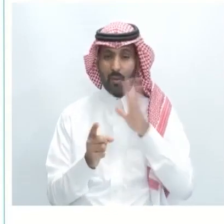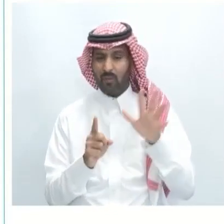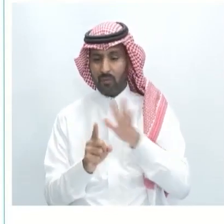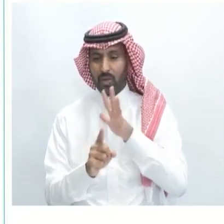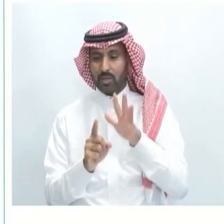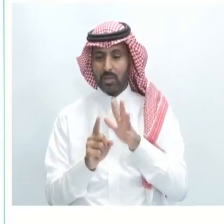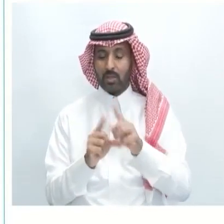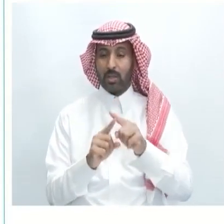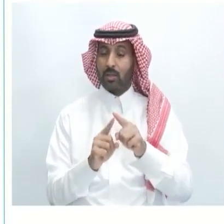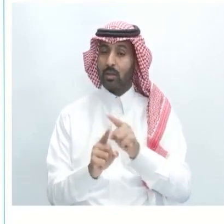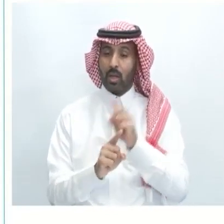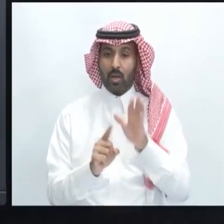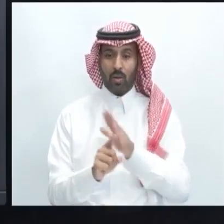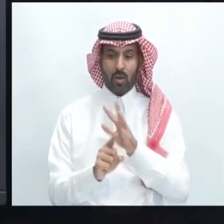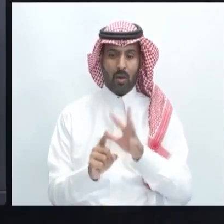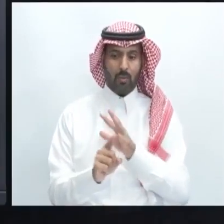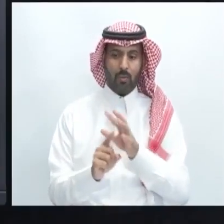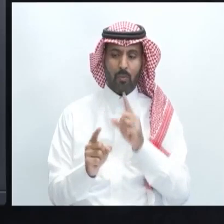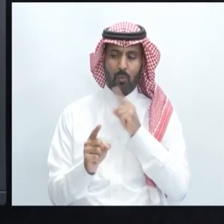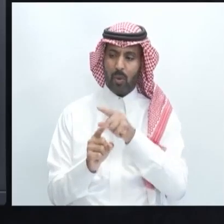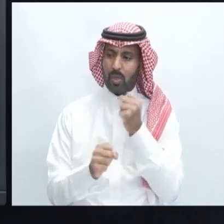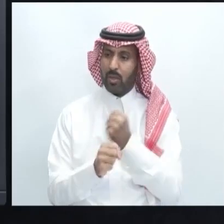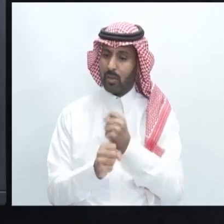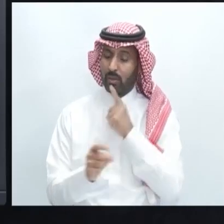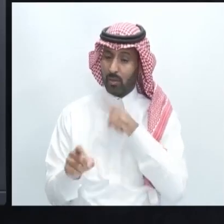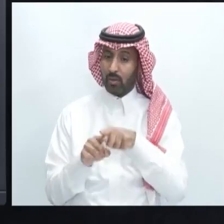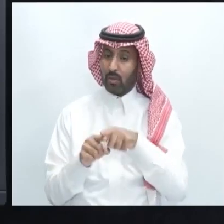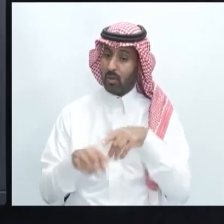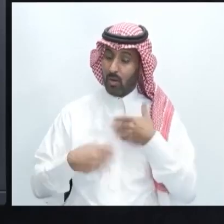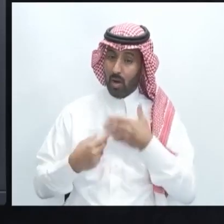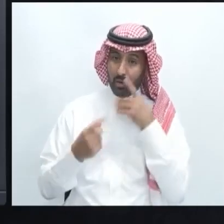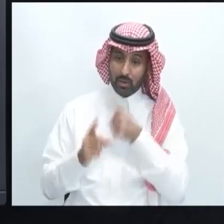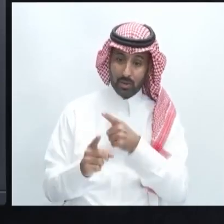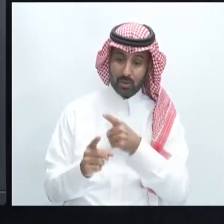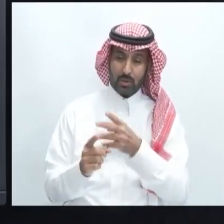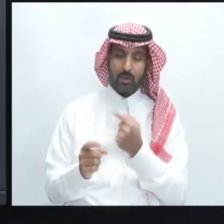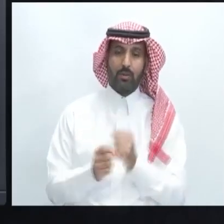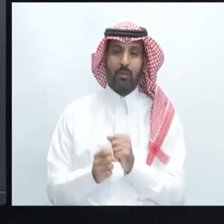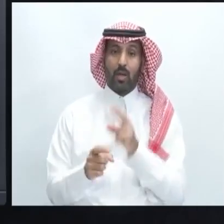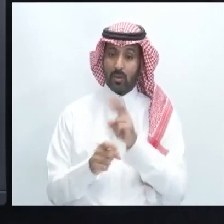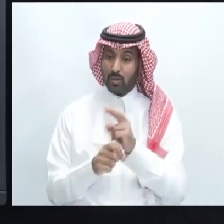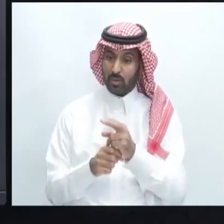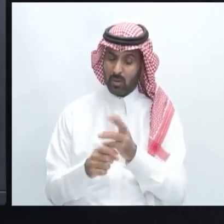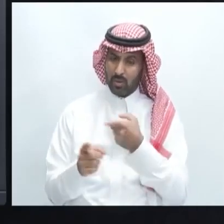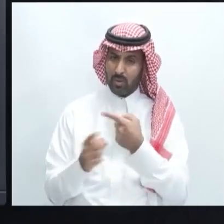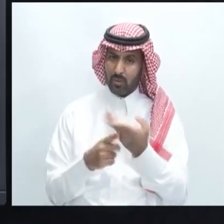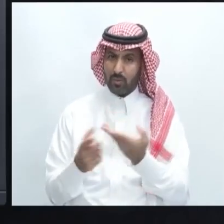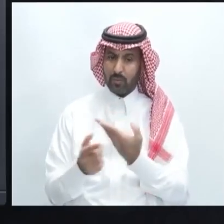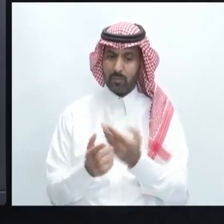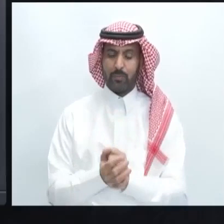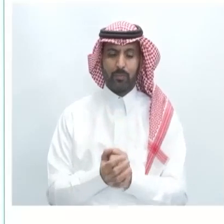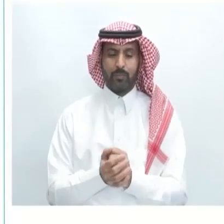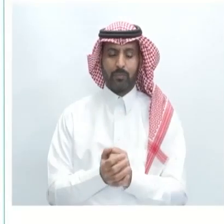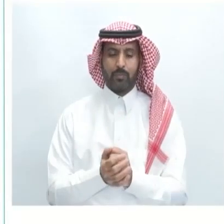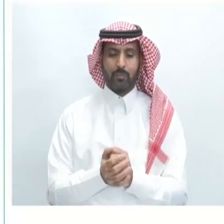hoax had, the effect. What did they do after that they realized it was a joke? What did they do during the hoax